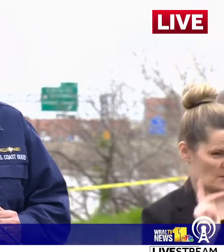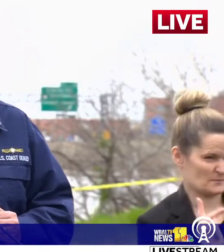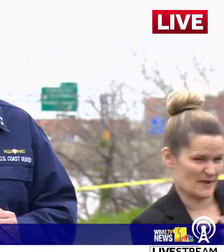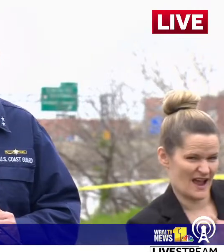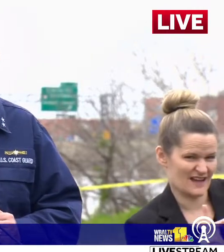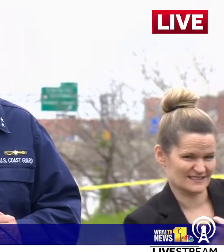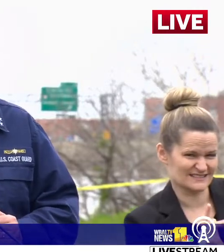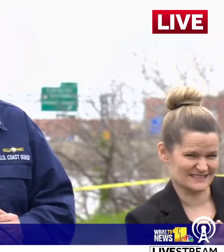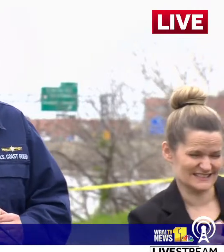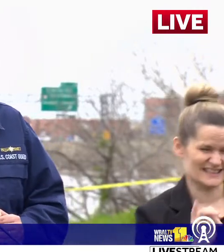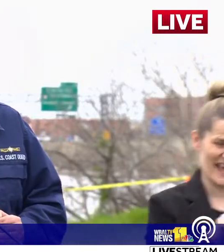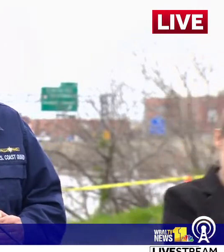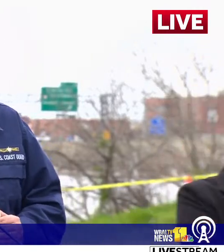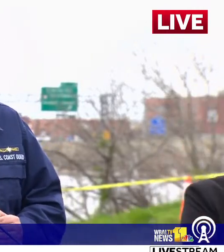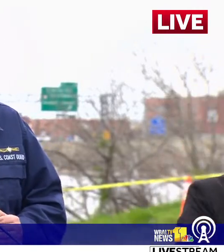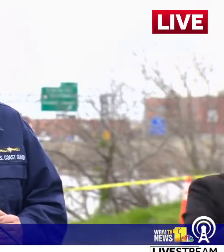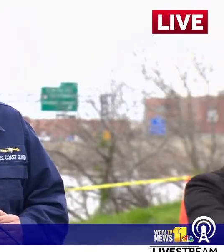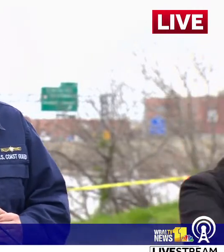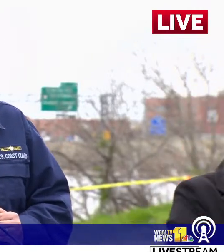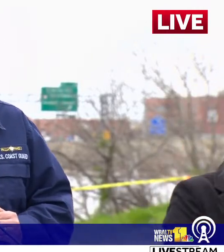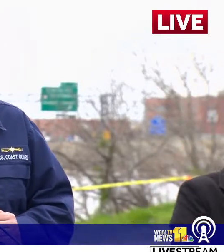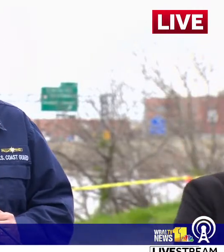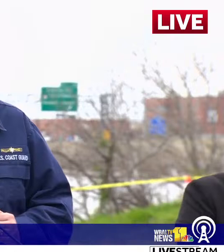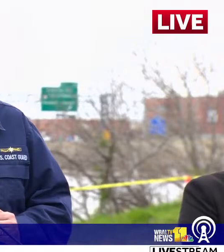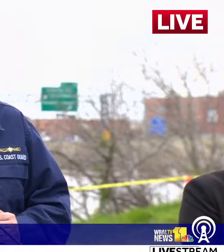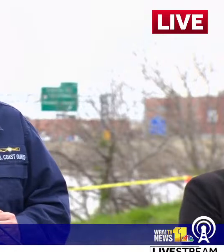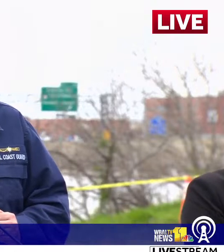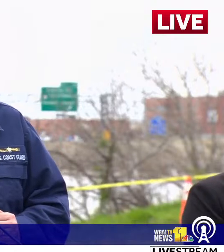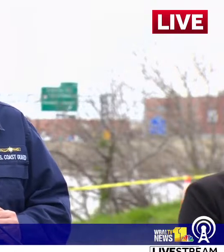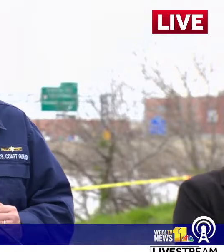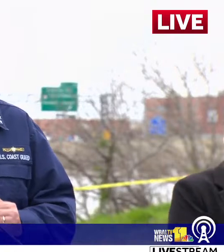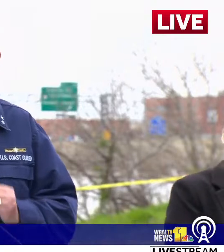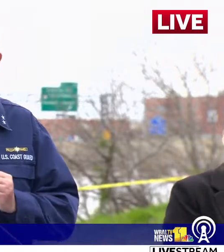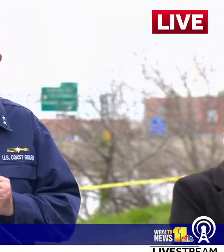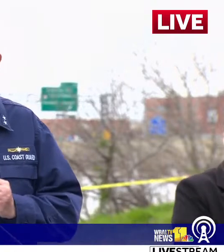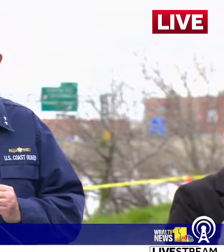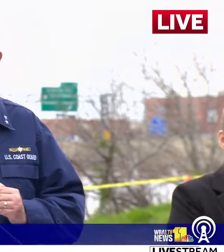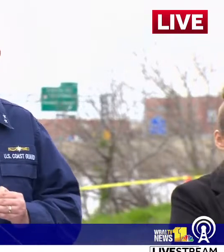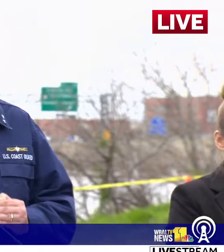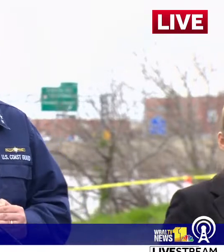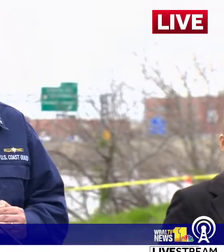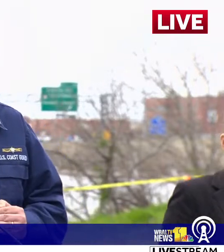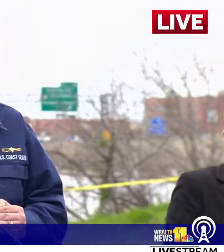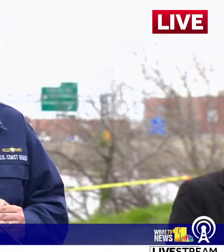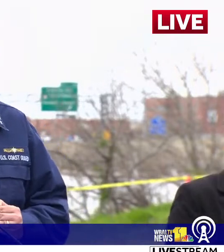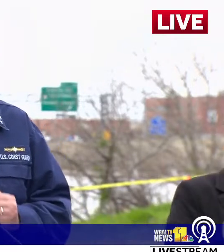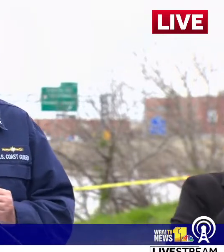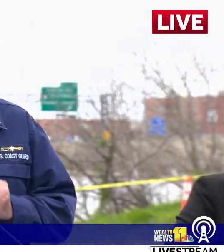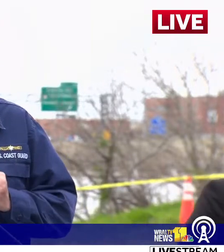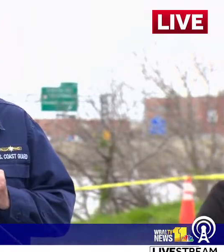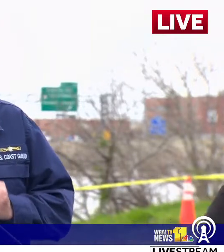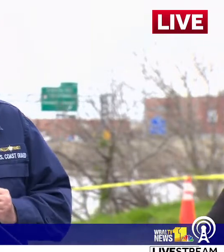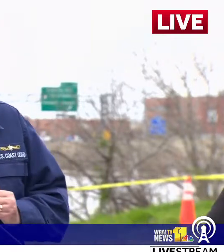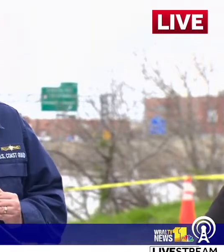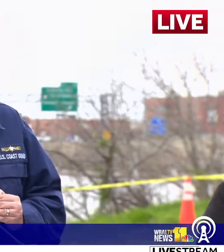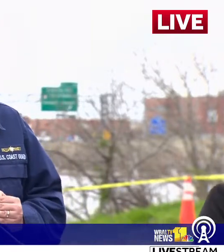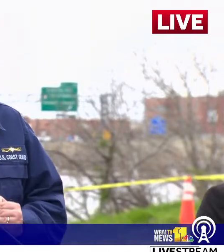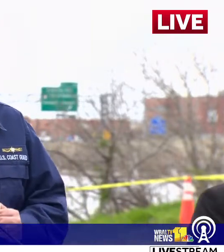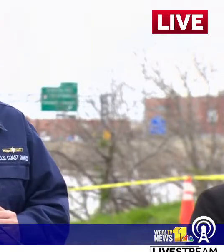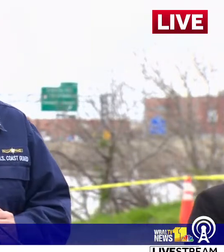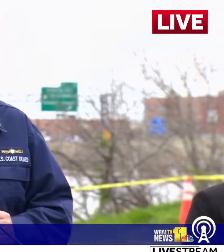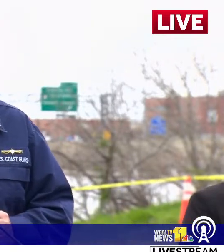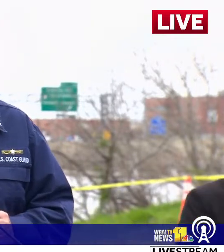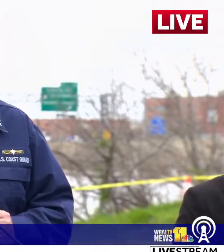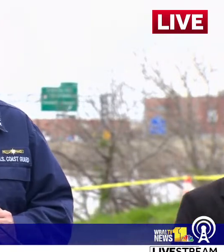the first few steps. Well, we're taking those first few steps, and we're continuing to get the resources in that will propel us to the finish line. But